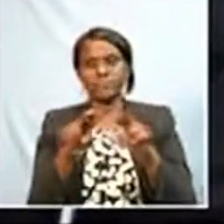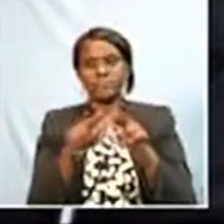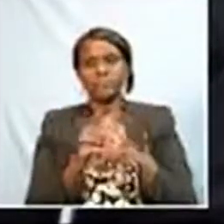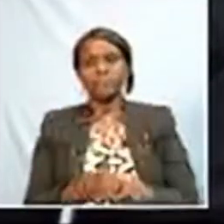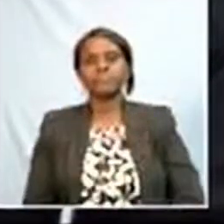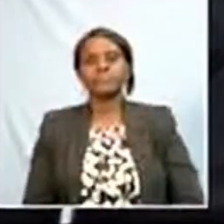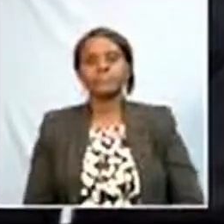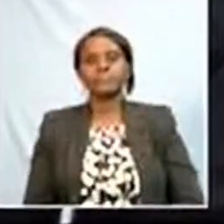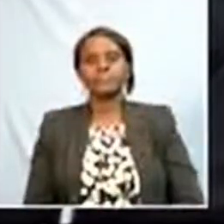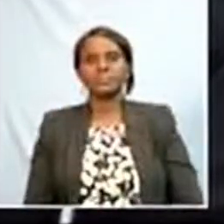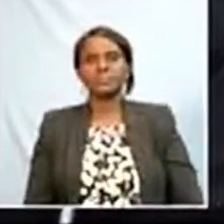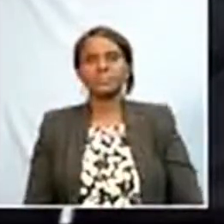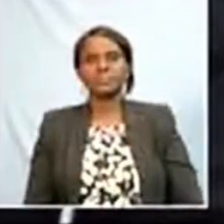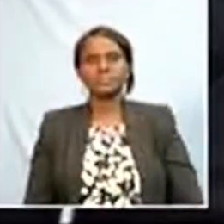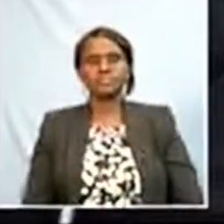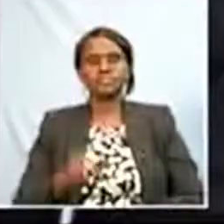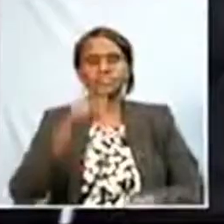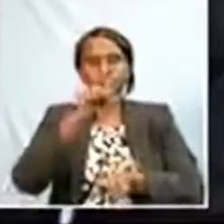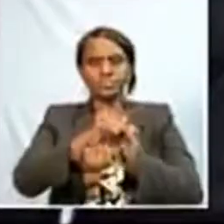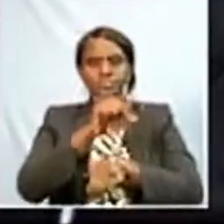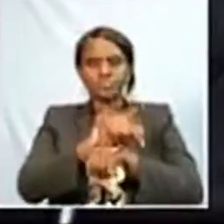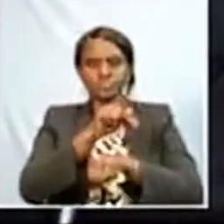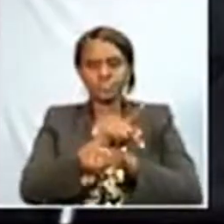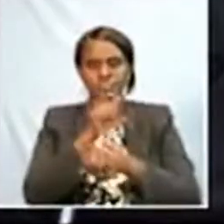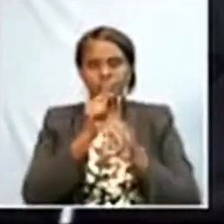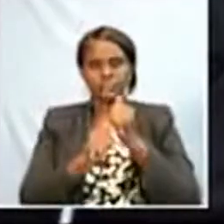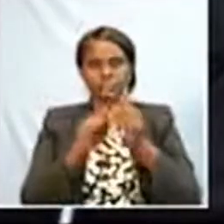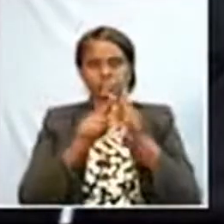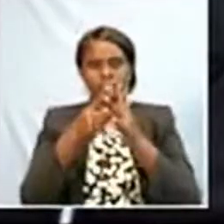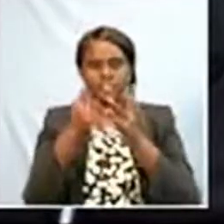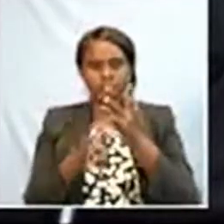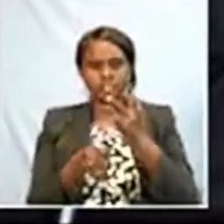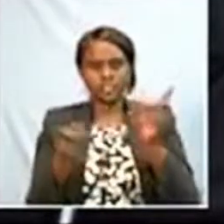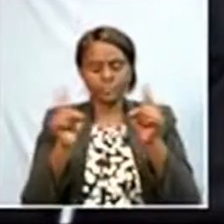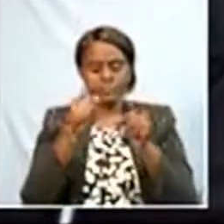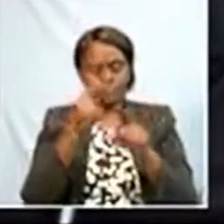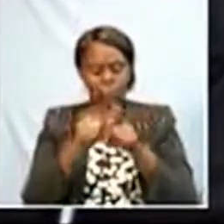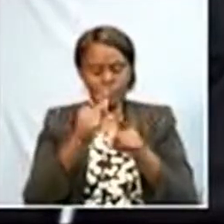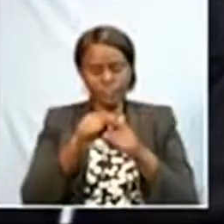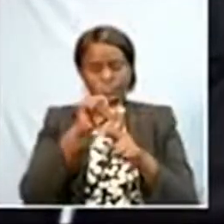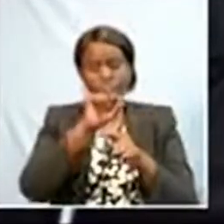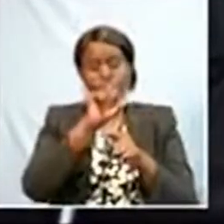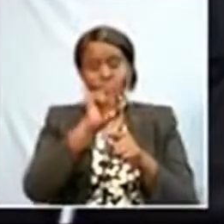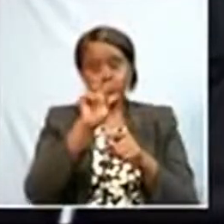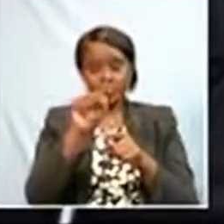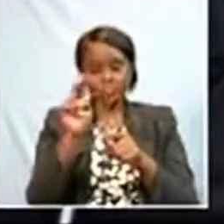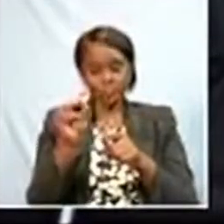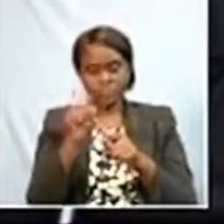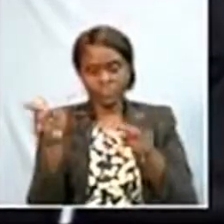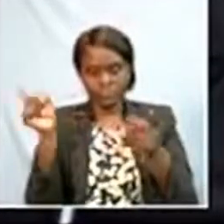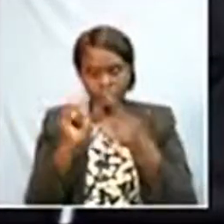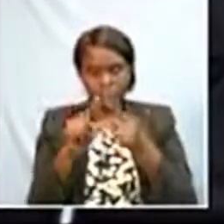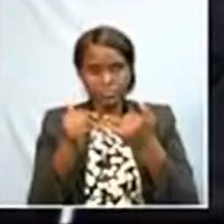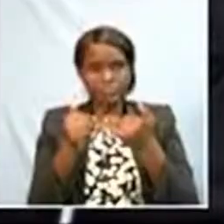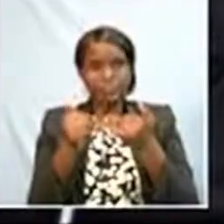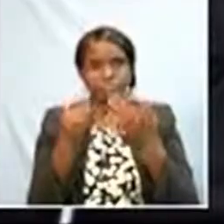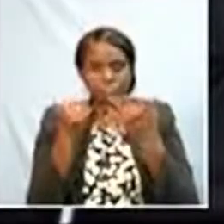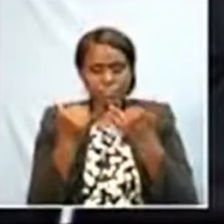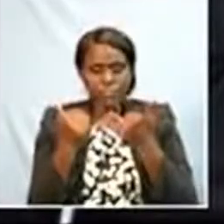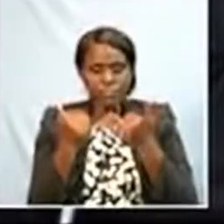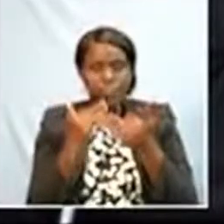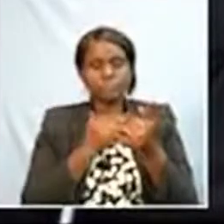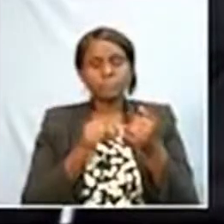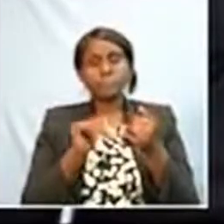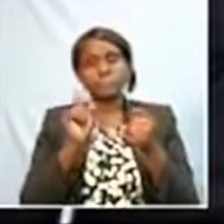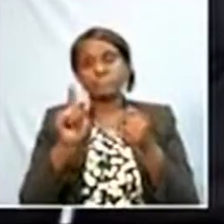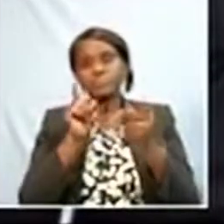the project which was which commenced in December 2022. So up to now, right now, as we're